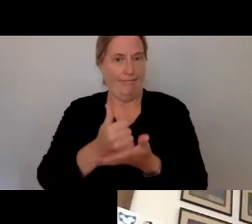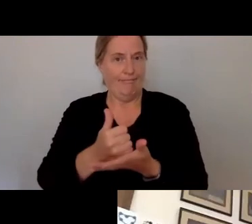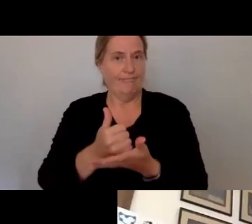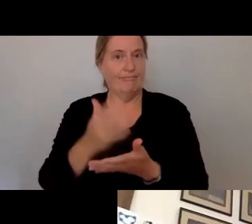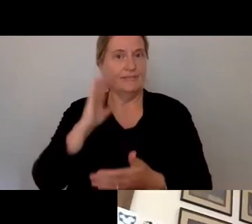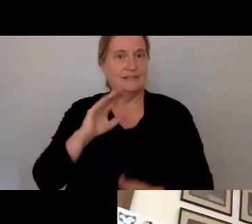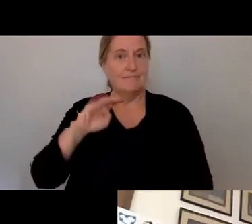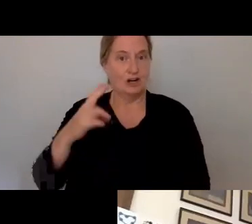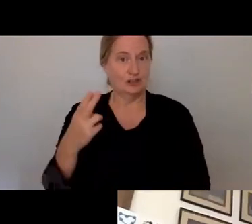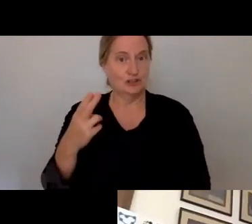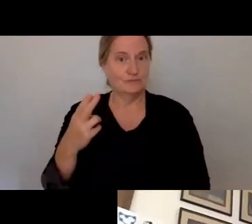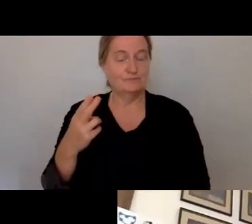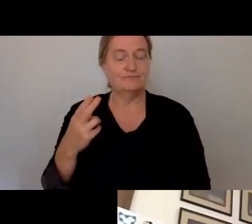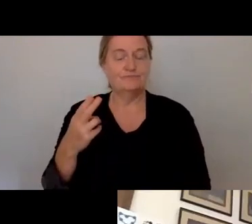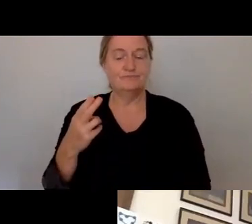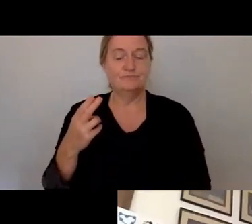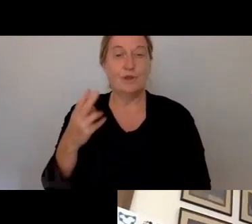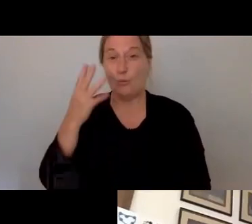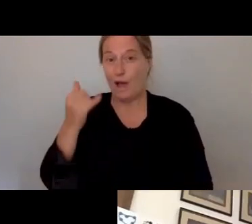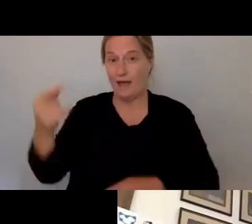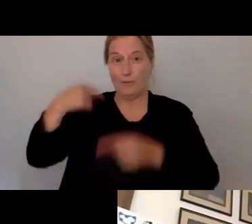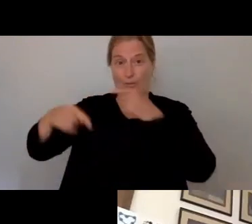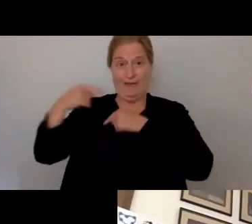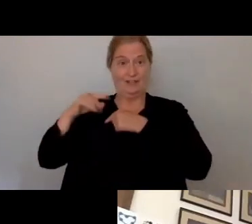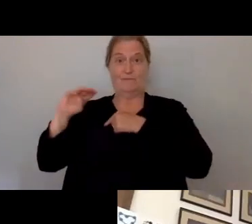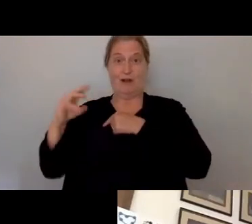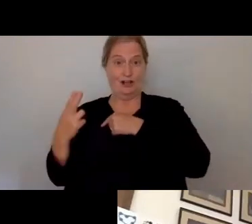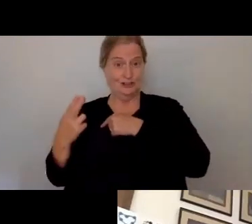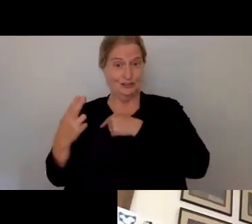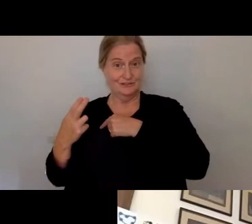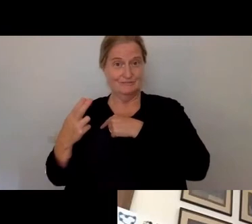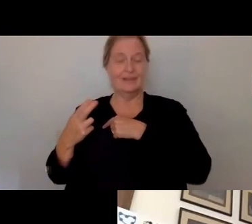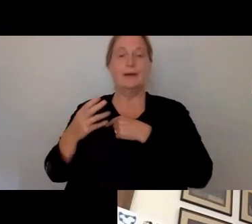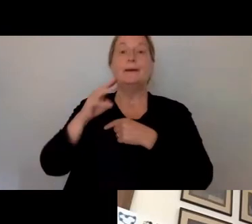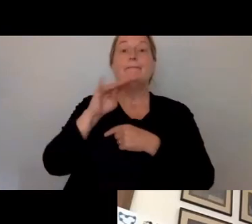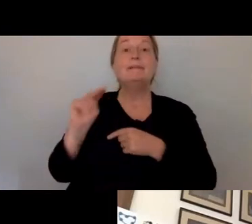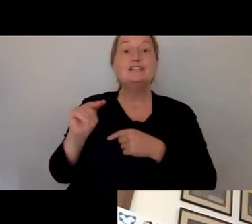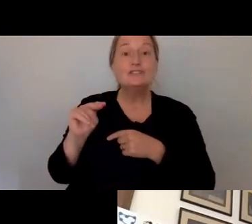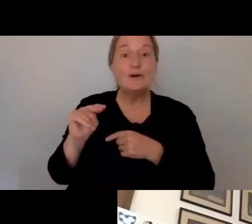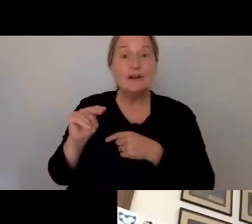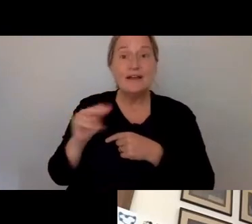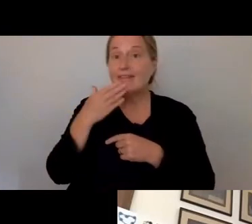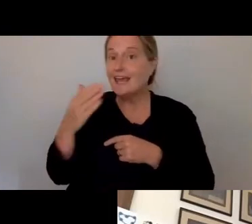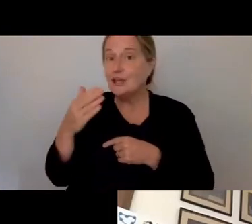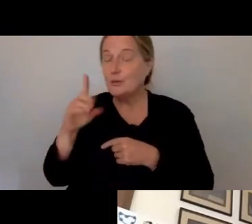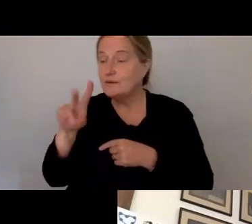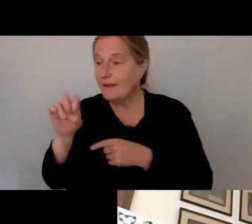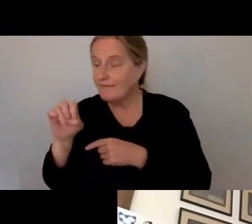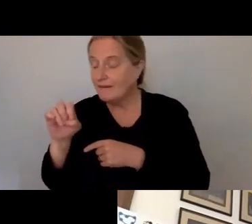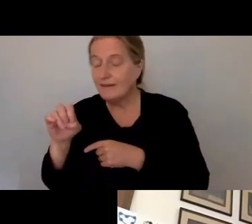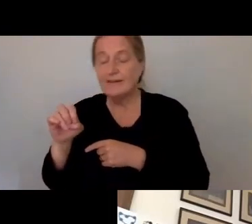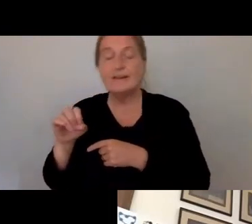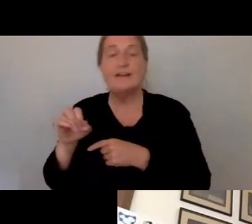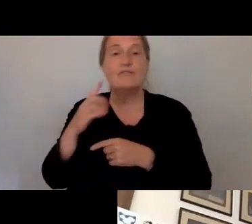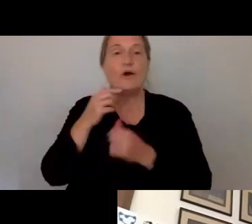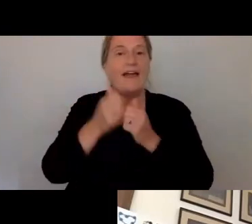with March. Minnesota, thank you, Dave Durenberger. For every dollar we put on the kitchen table to be invested